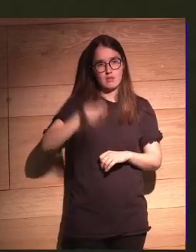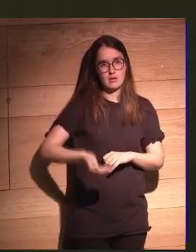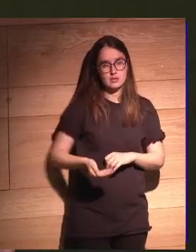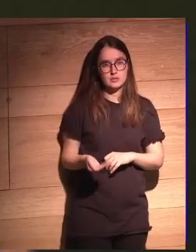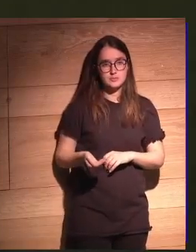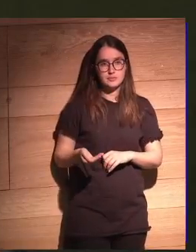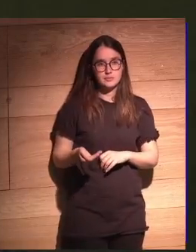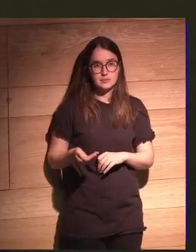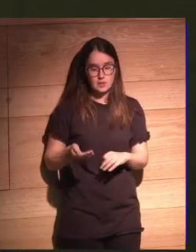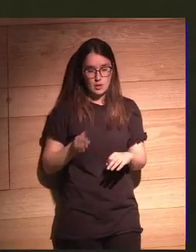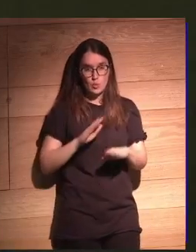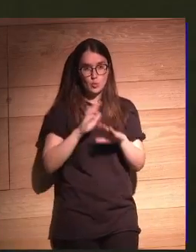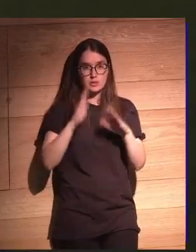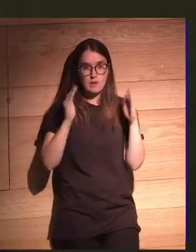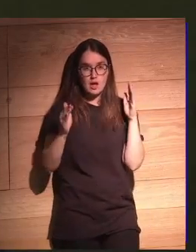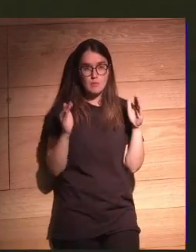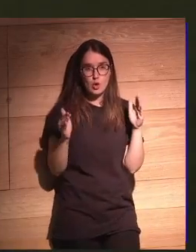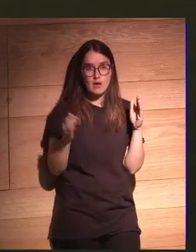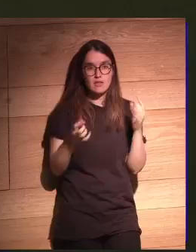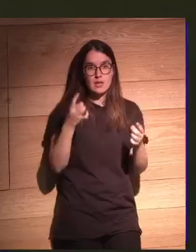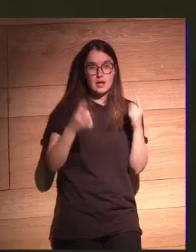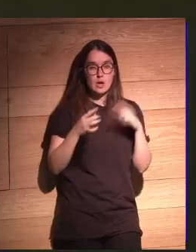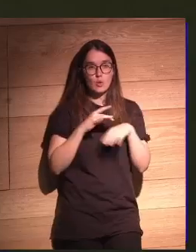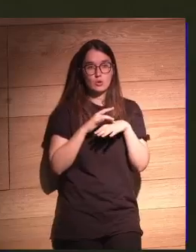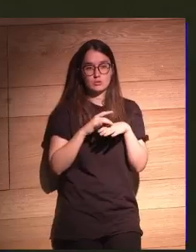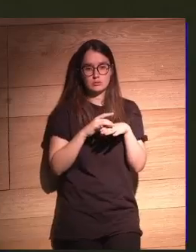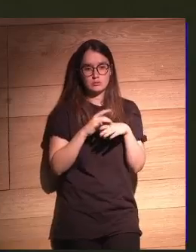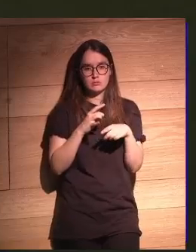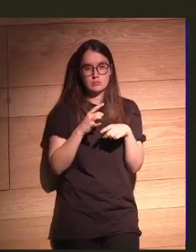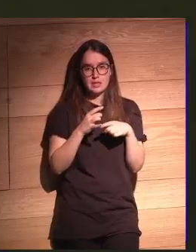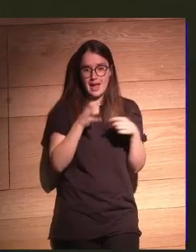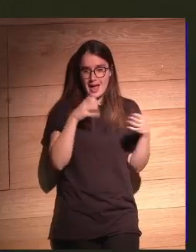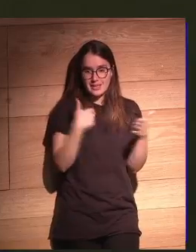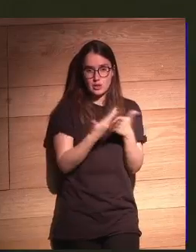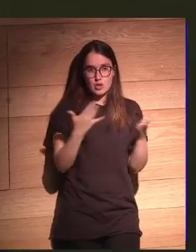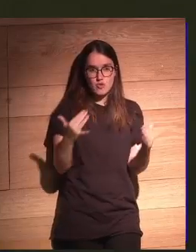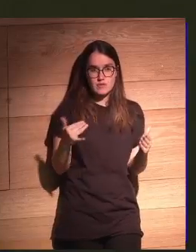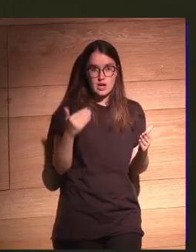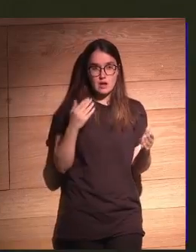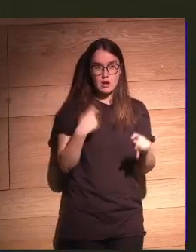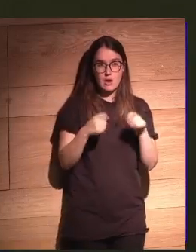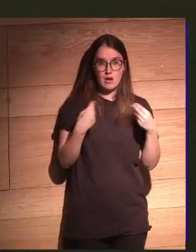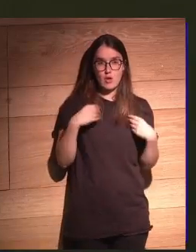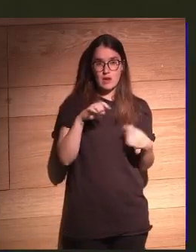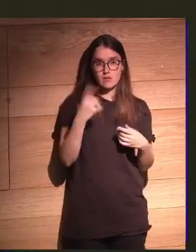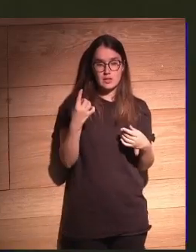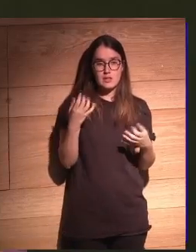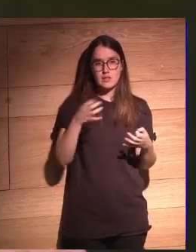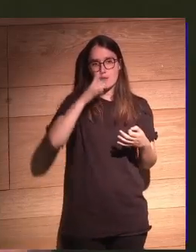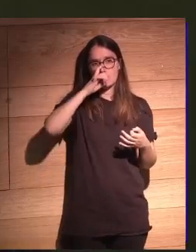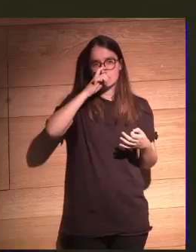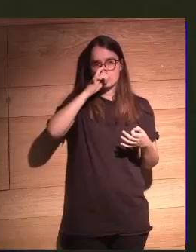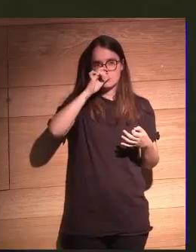the importance of the emergence of several actors that were not in the